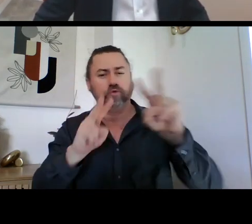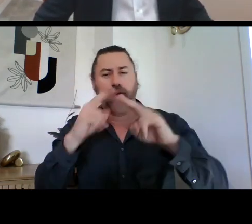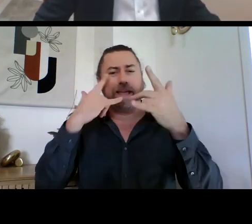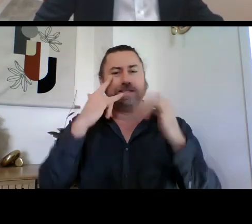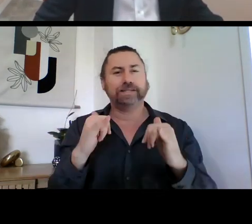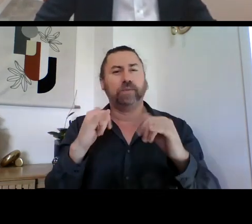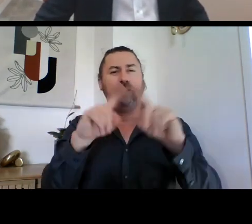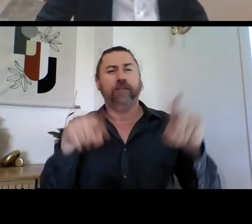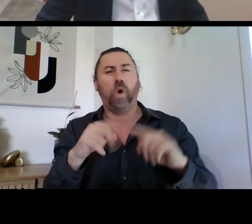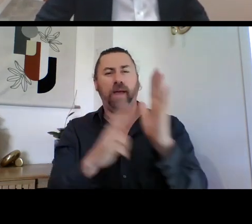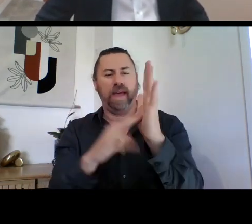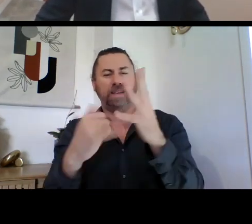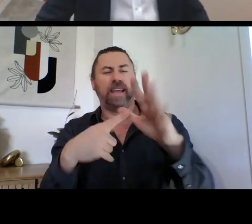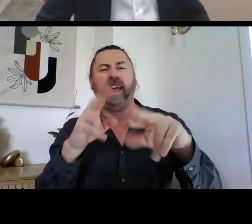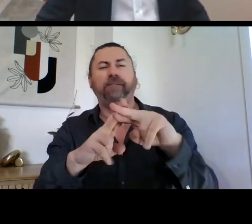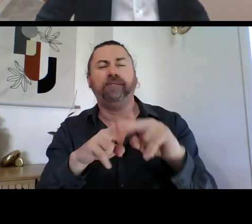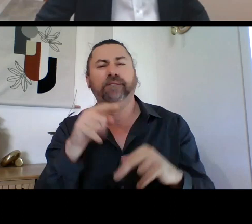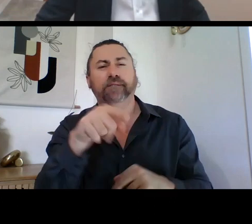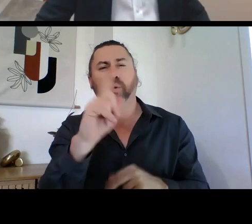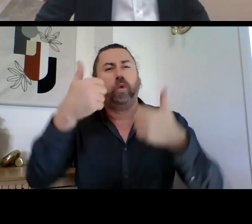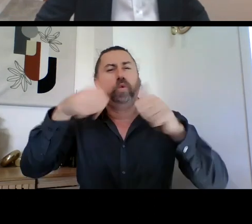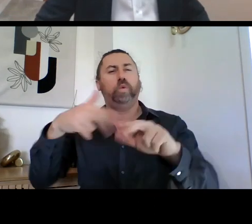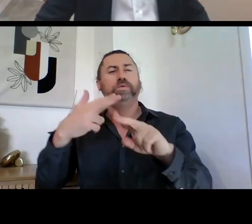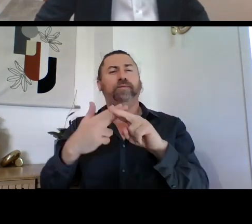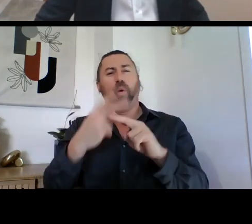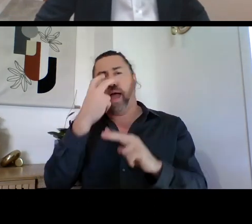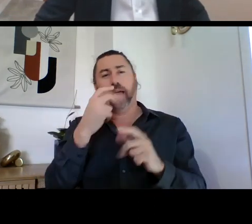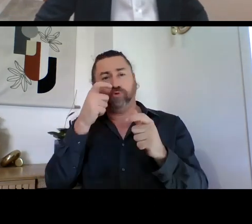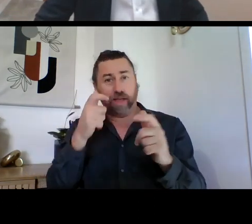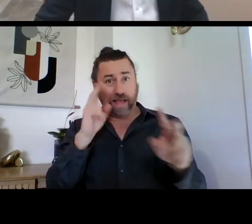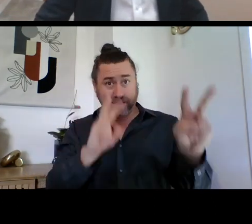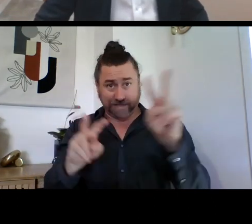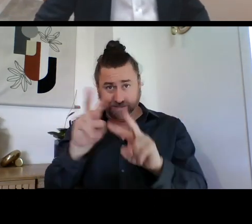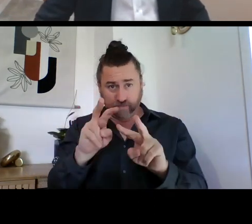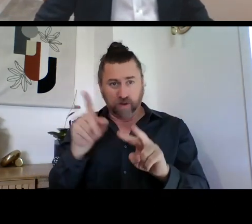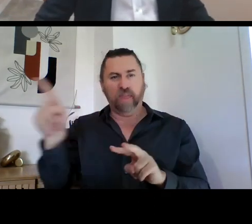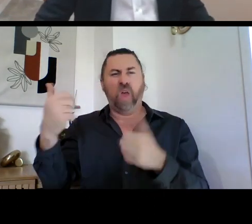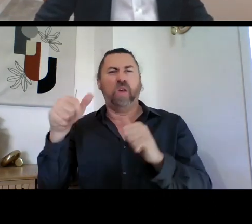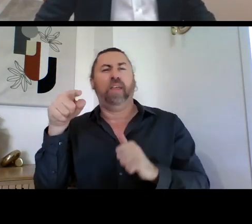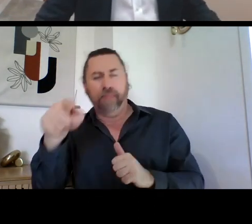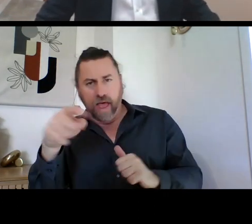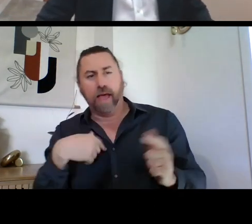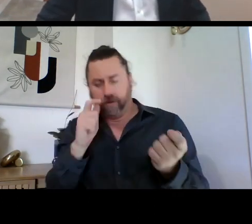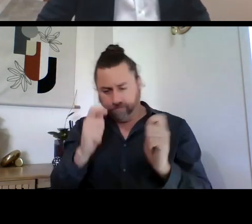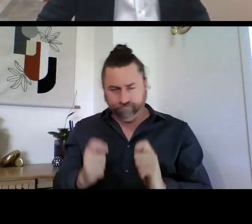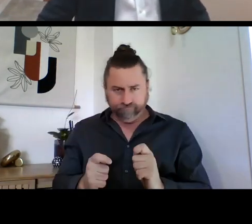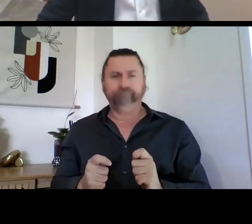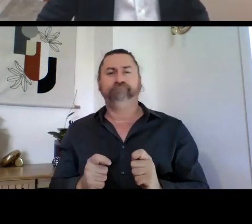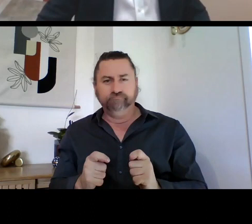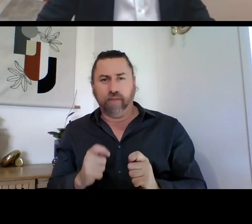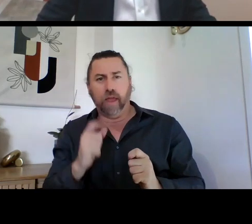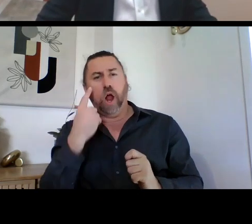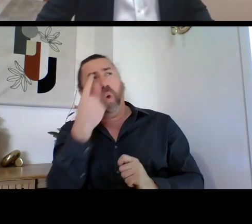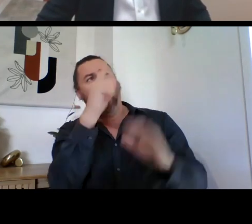or NSAF, that is currently used for aged care assessments. And they then reviewed a range of different assessment instruments from